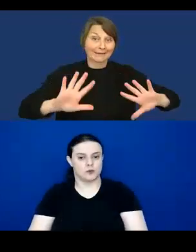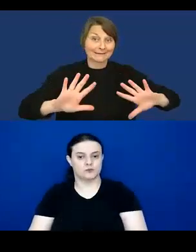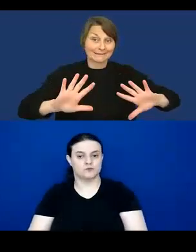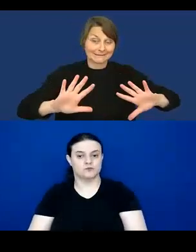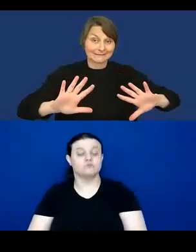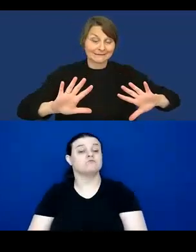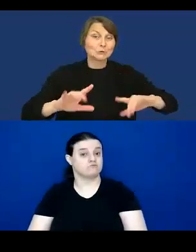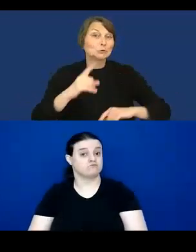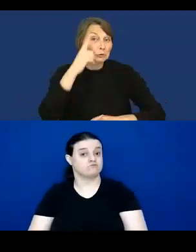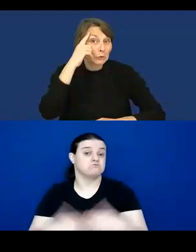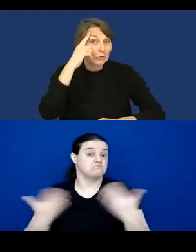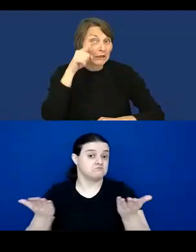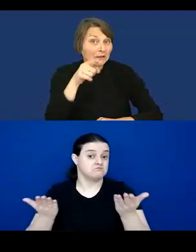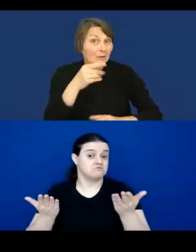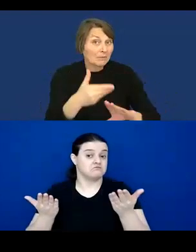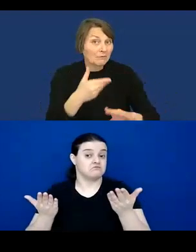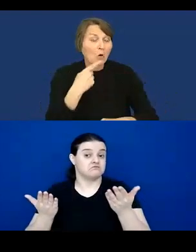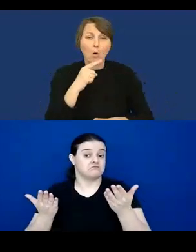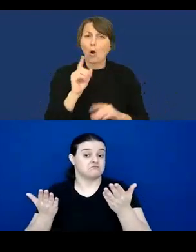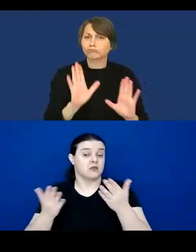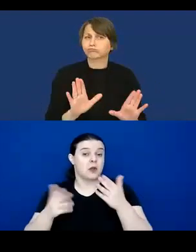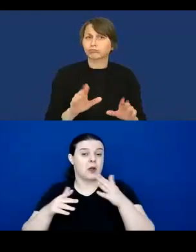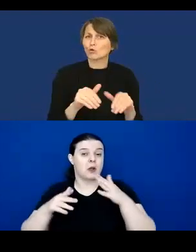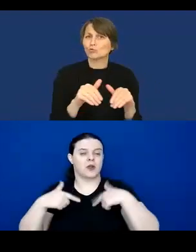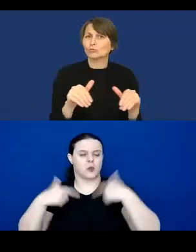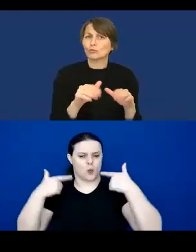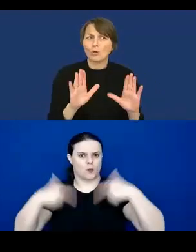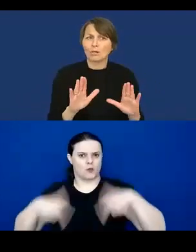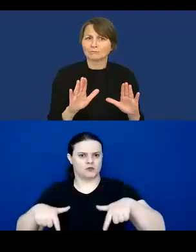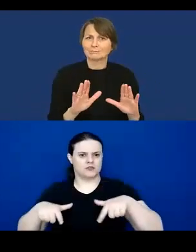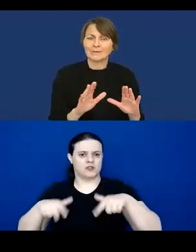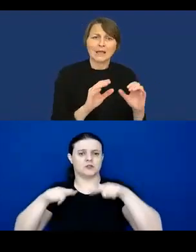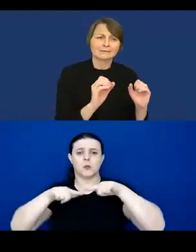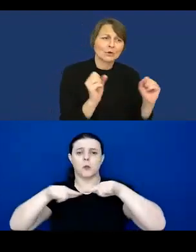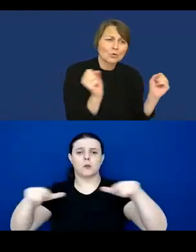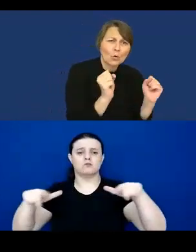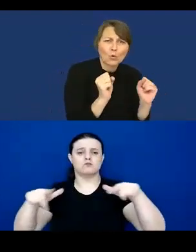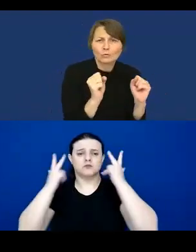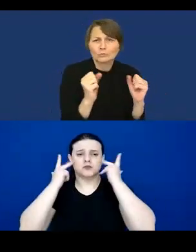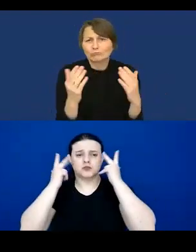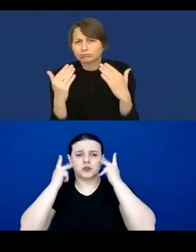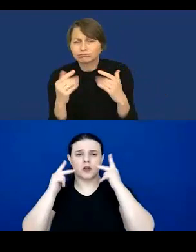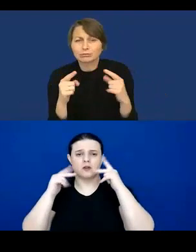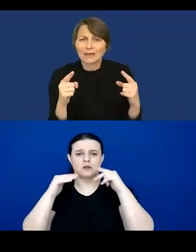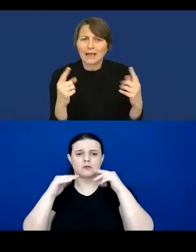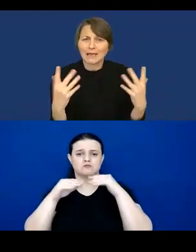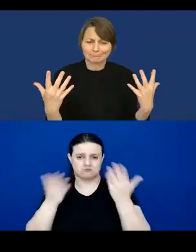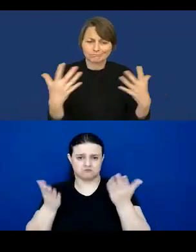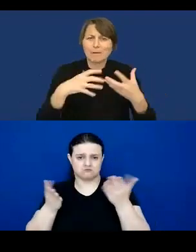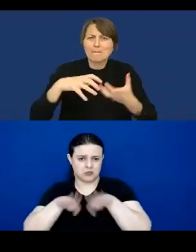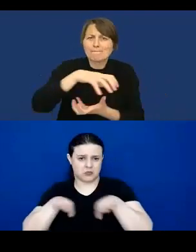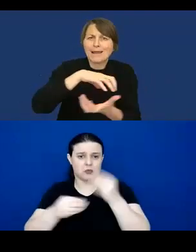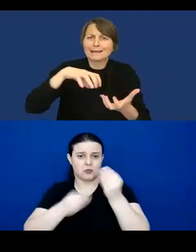would expect is that it feels as neutral because it's, yeah, the average temperature, the actual average temperature is